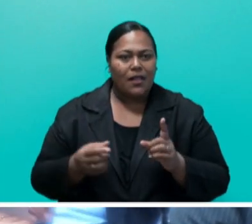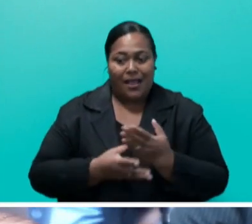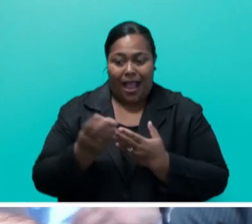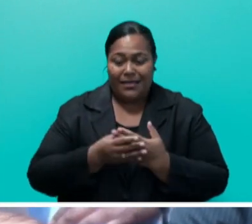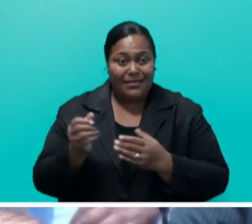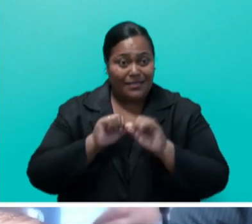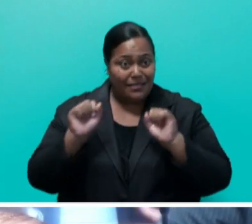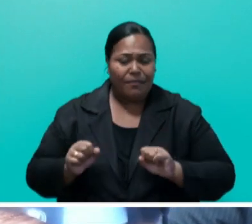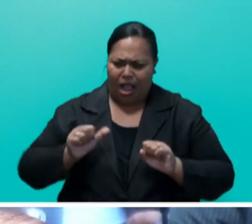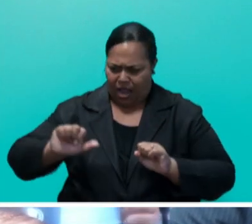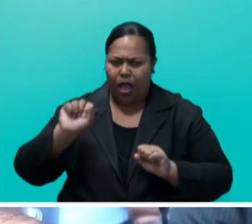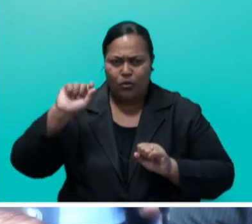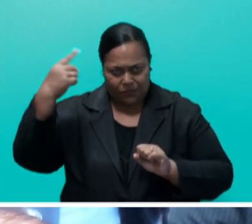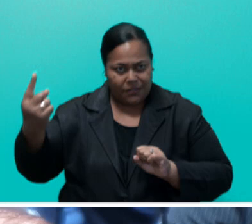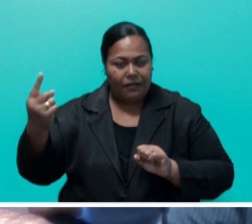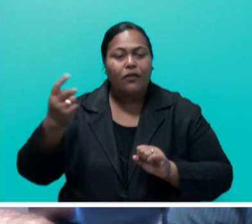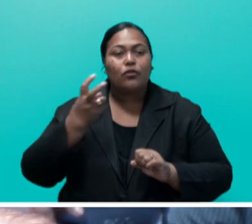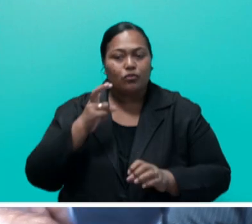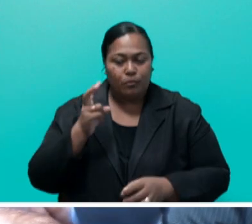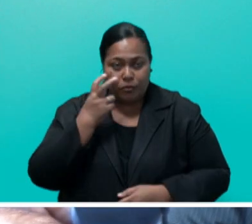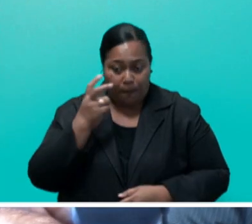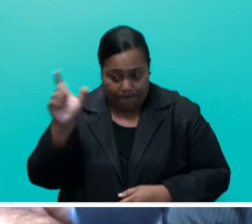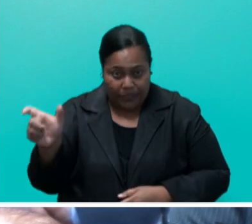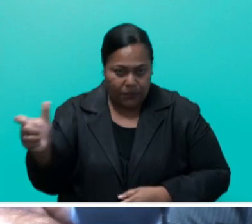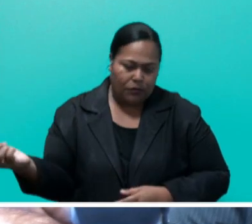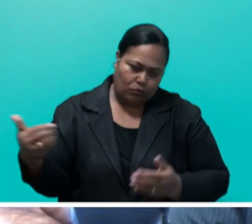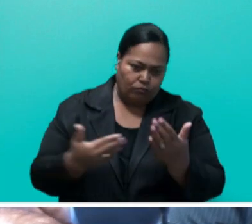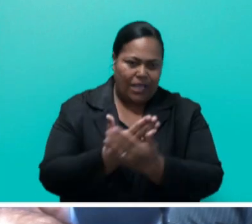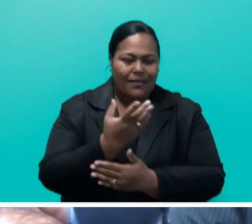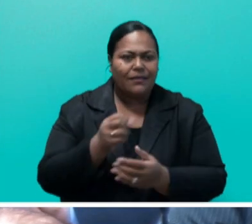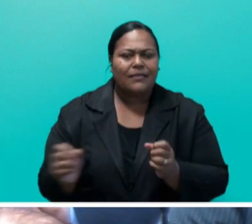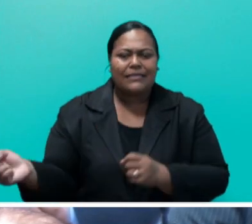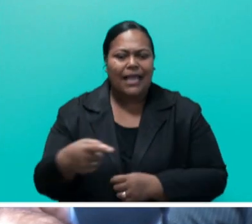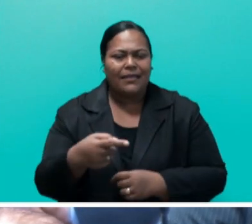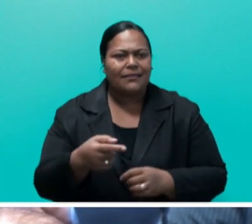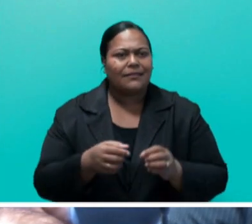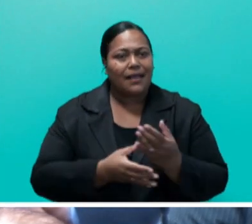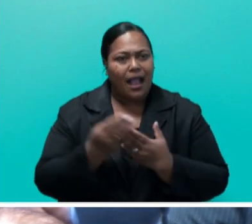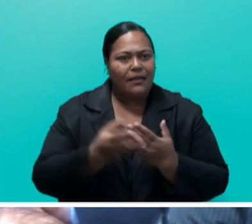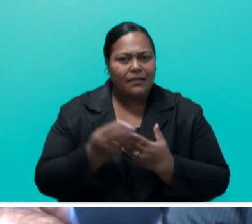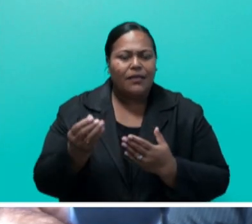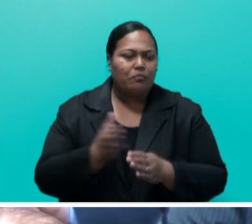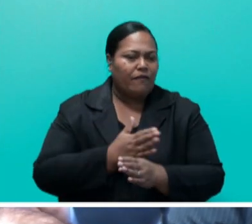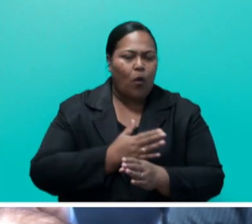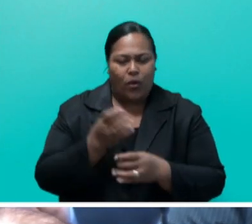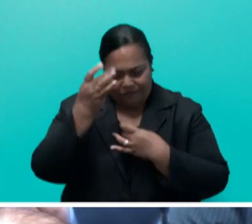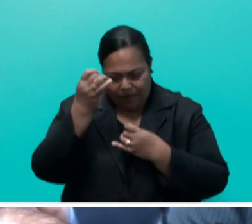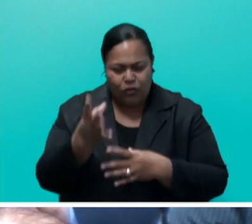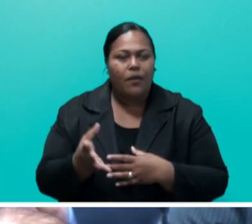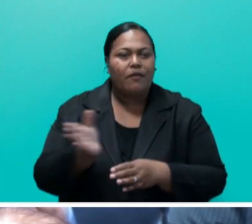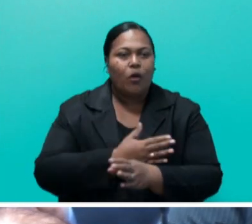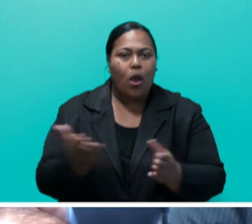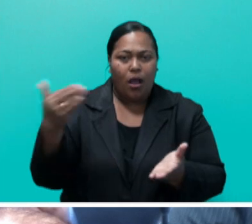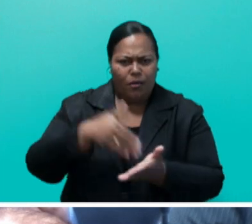to submit information electronically before arrival. This will improve efficiency, reduce